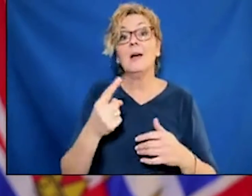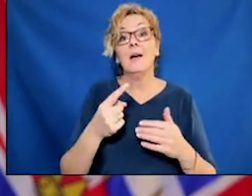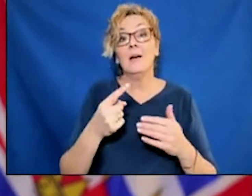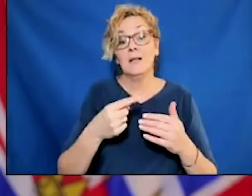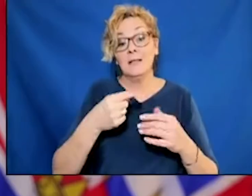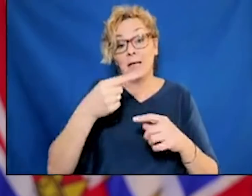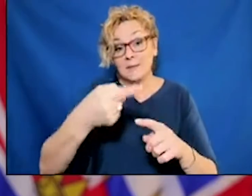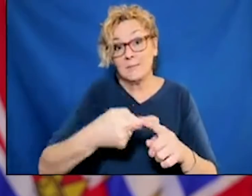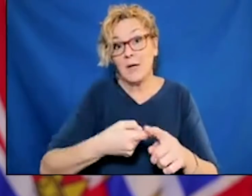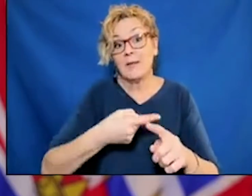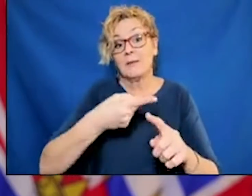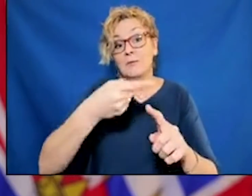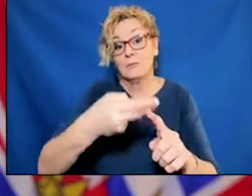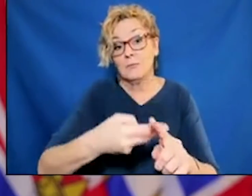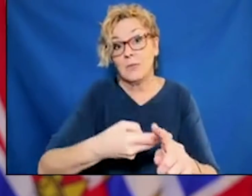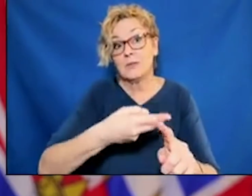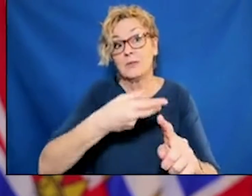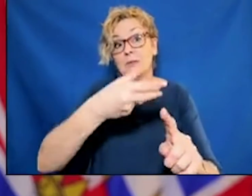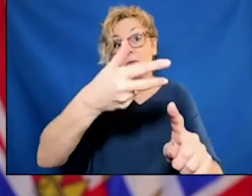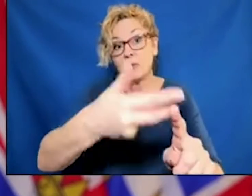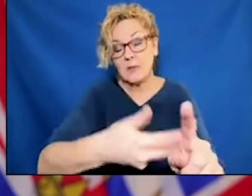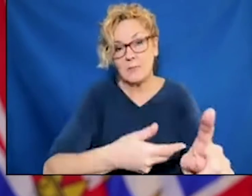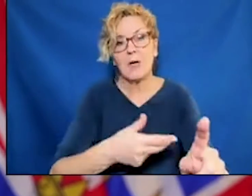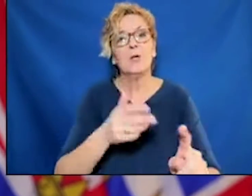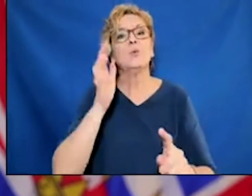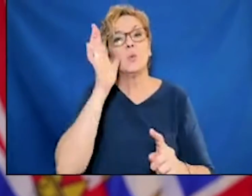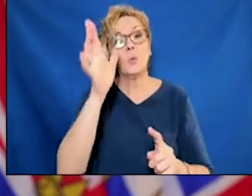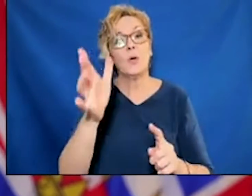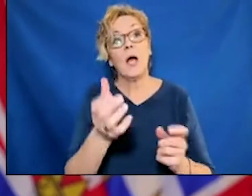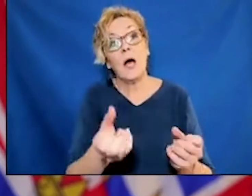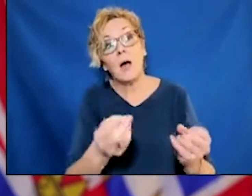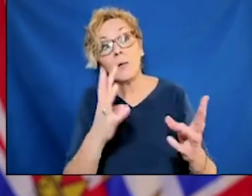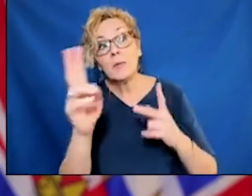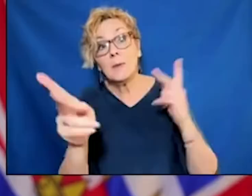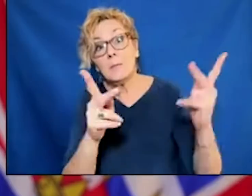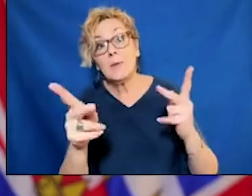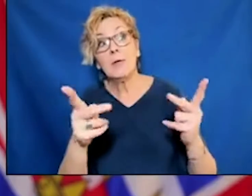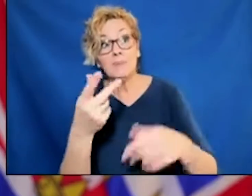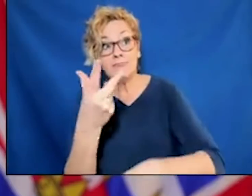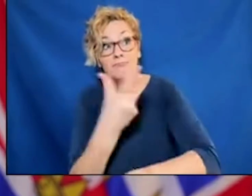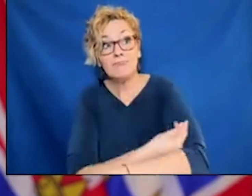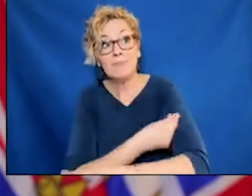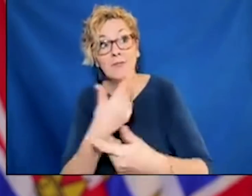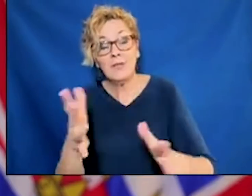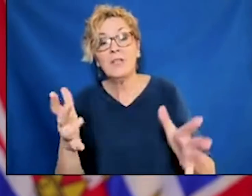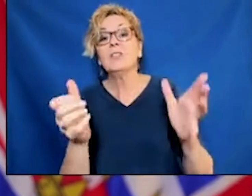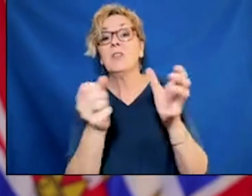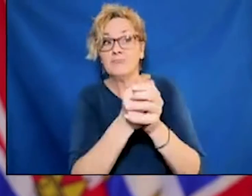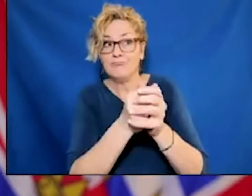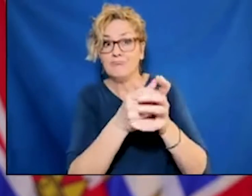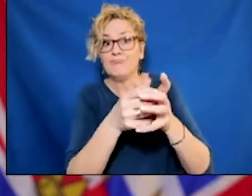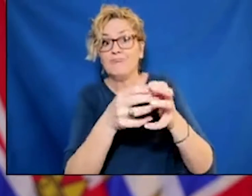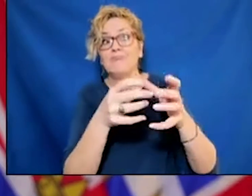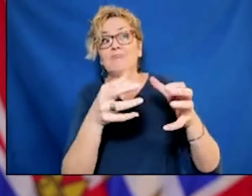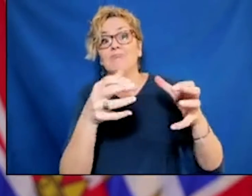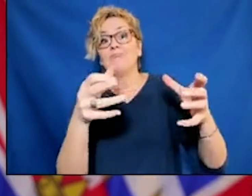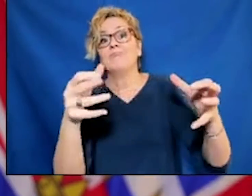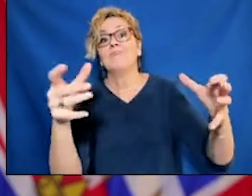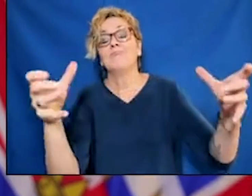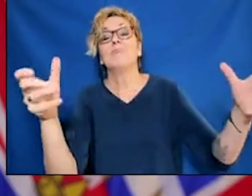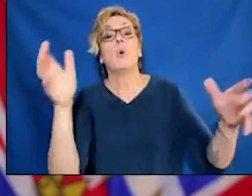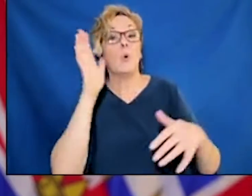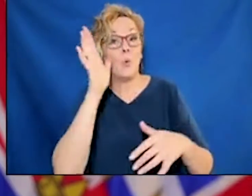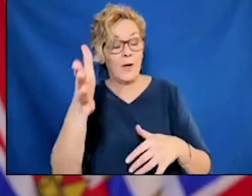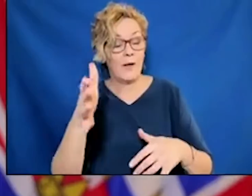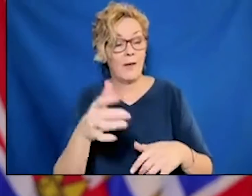people protected. And although today we have a slight delay, we are still on track to protect those